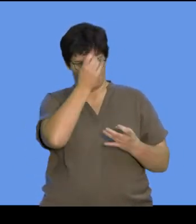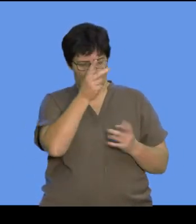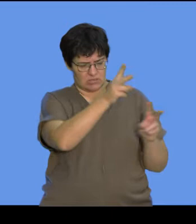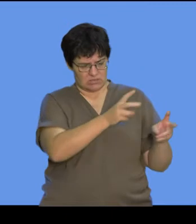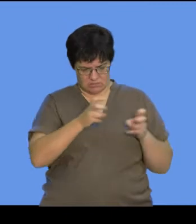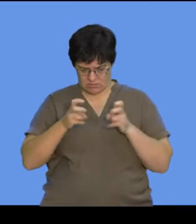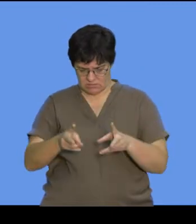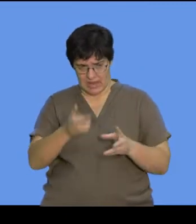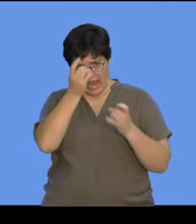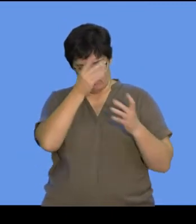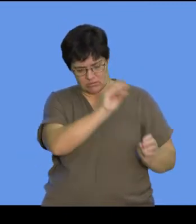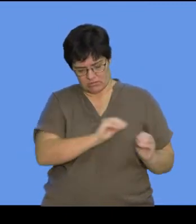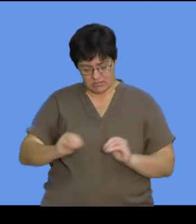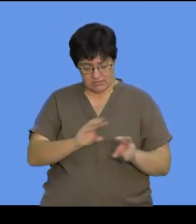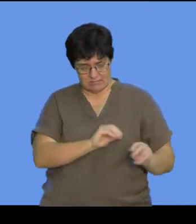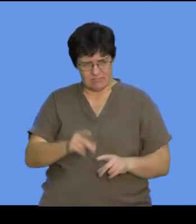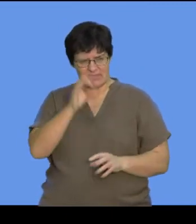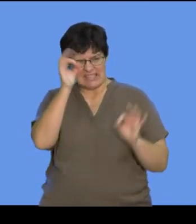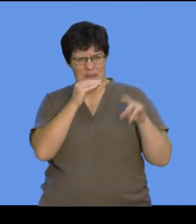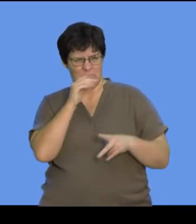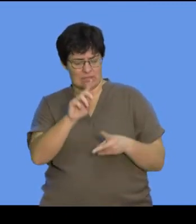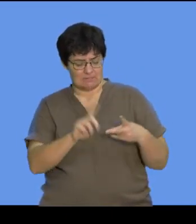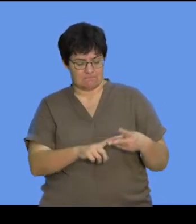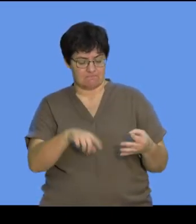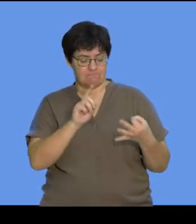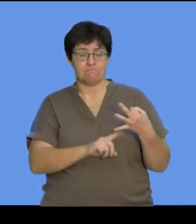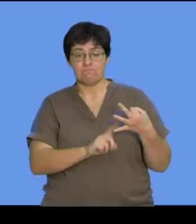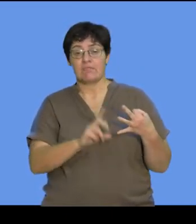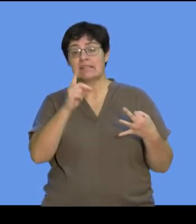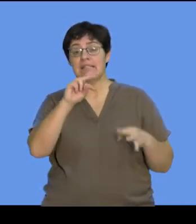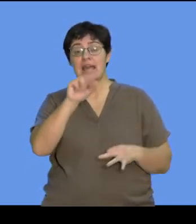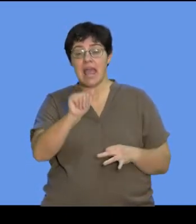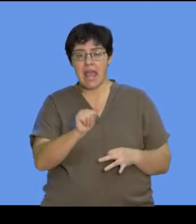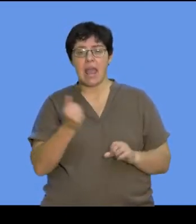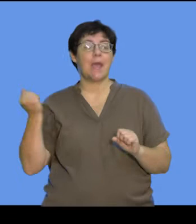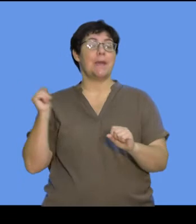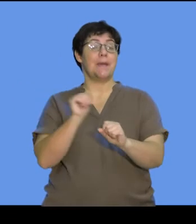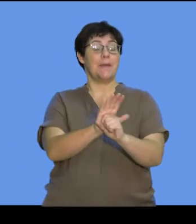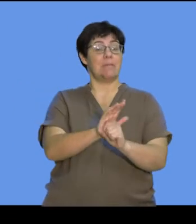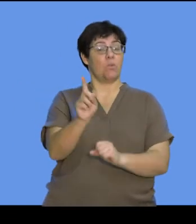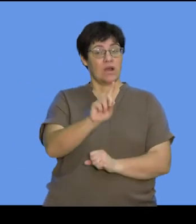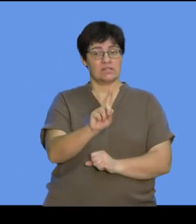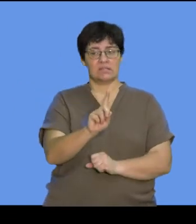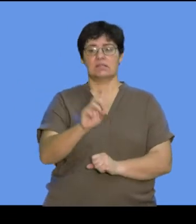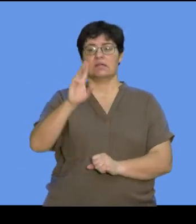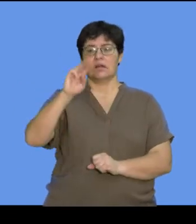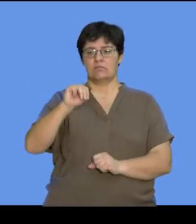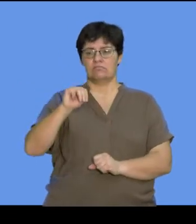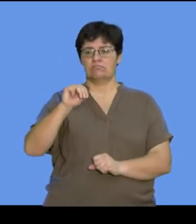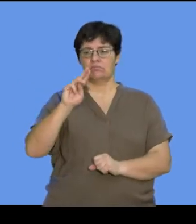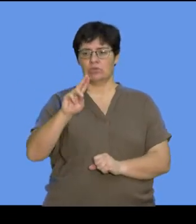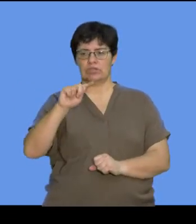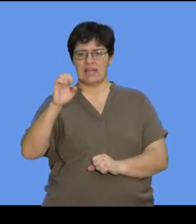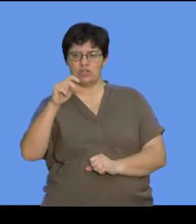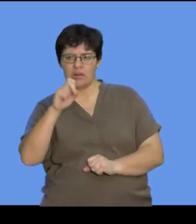for a cell? We also know that DNA has an important impact on mutations and recombinations